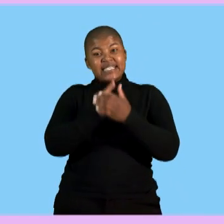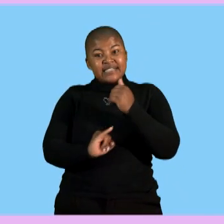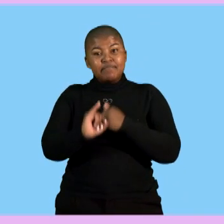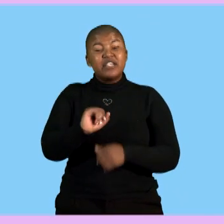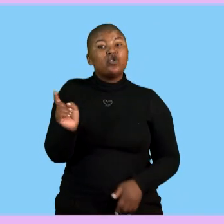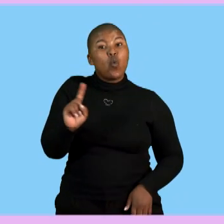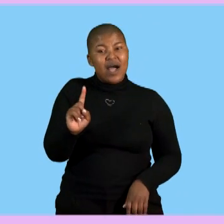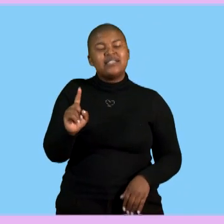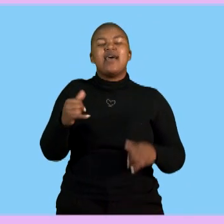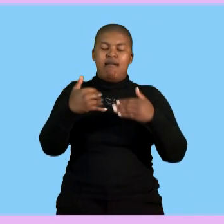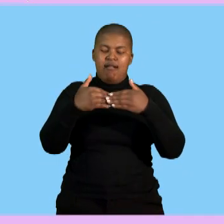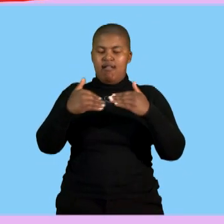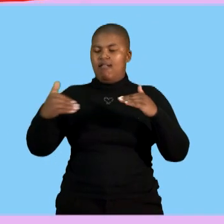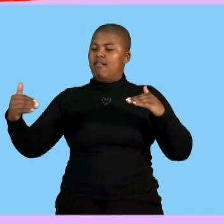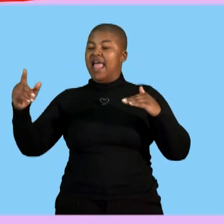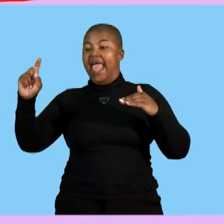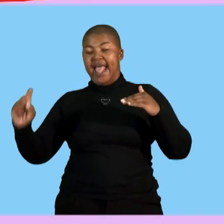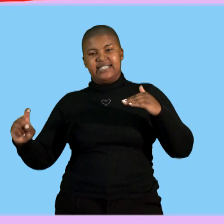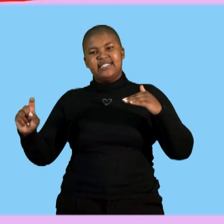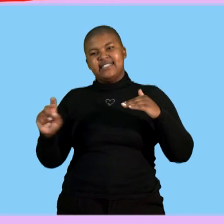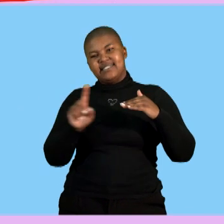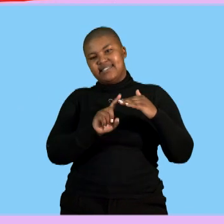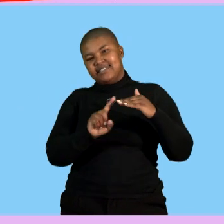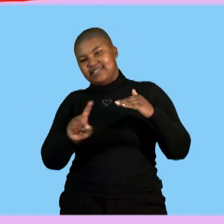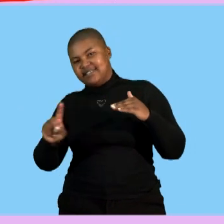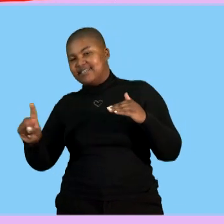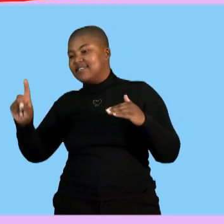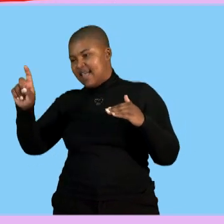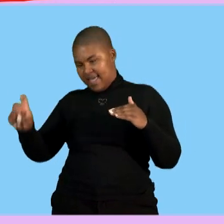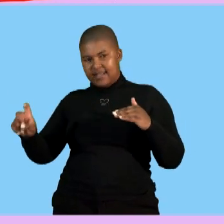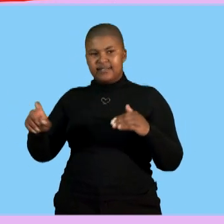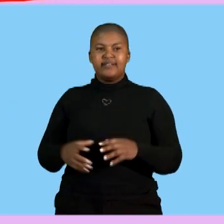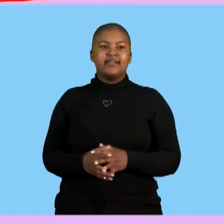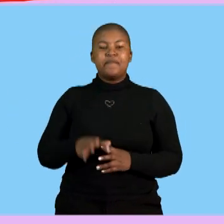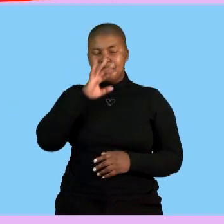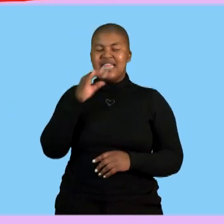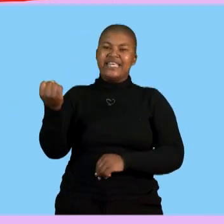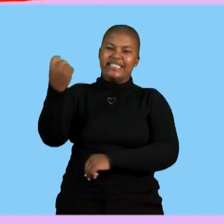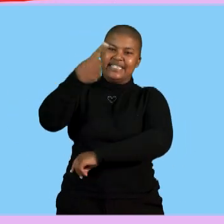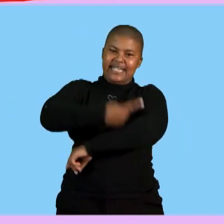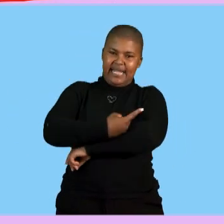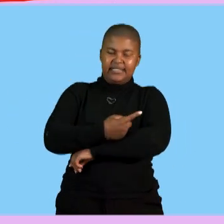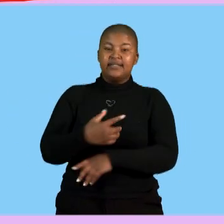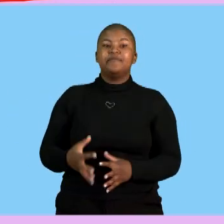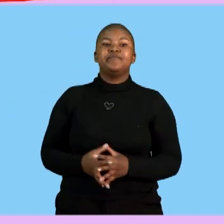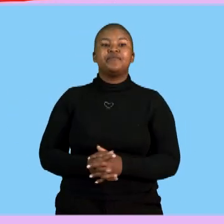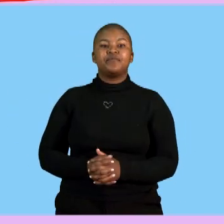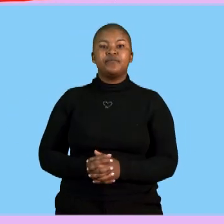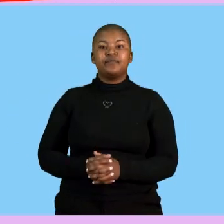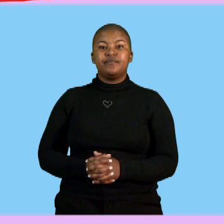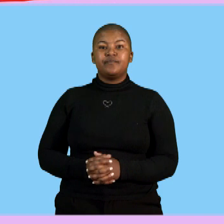going to be the x-axis there, and that is the days.